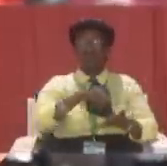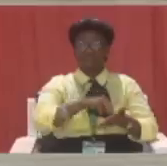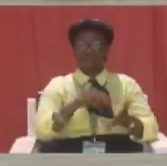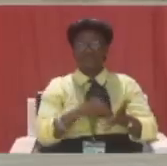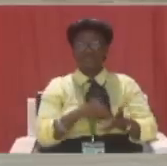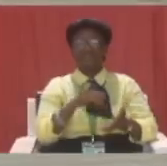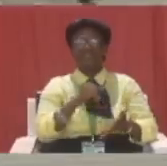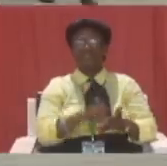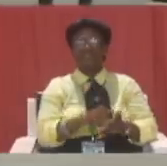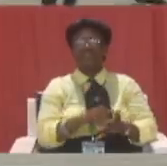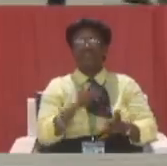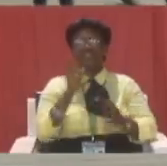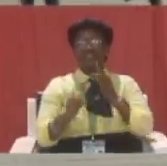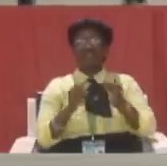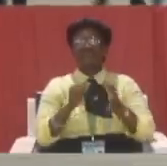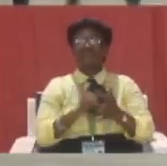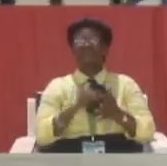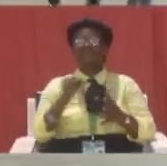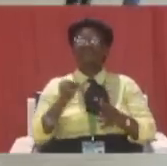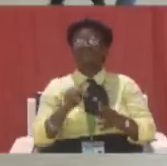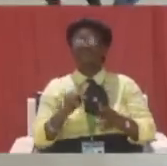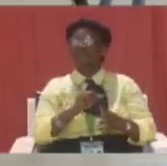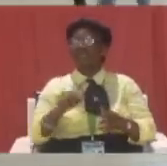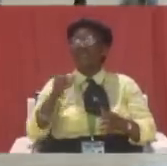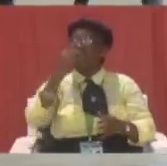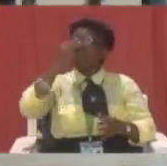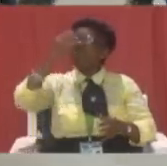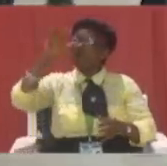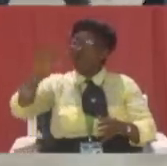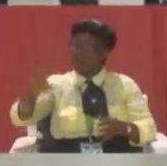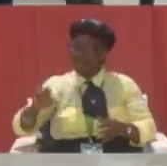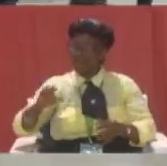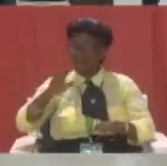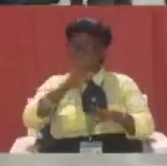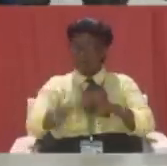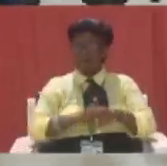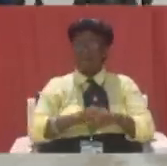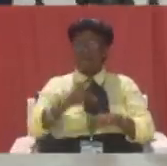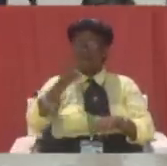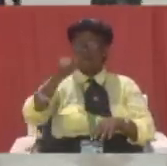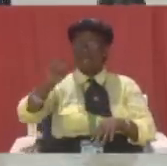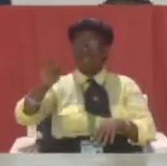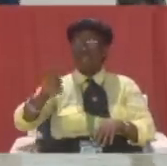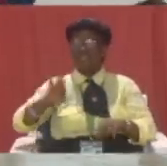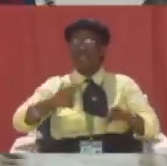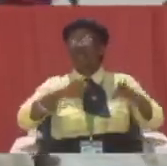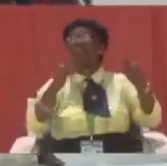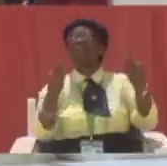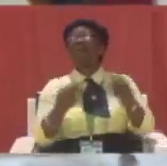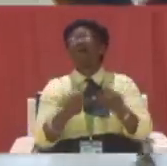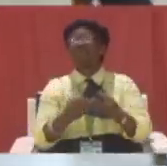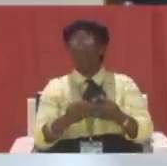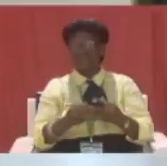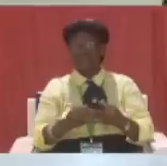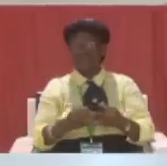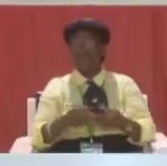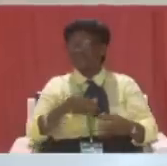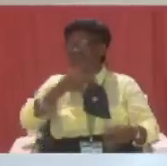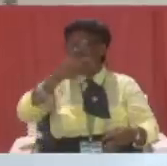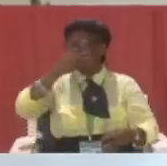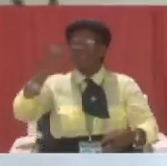get out of that line, it's likely to flow over to you, but you can